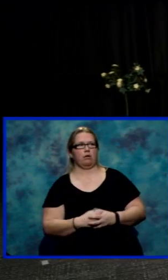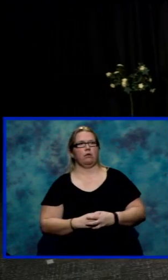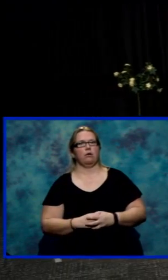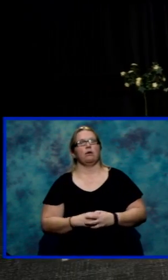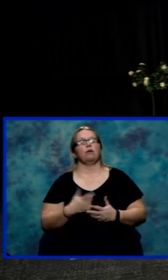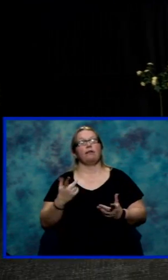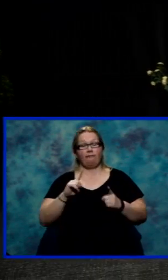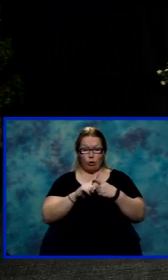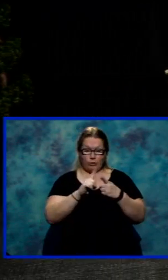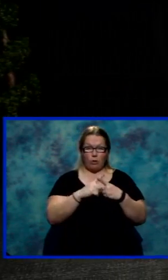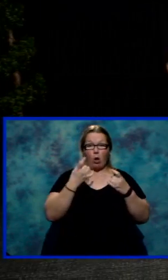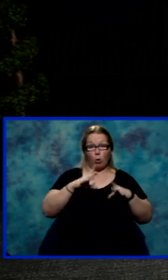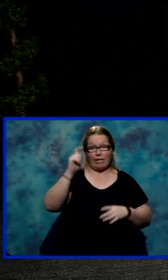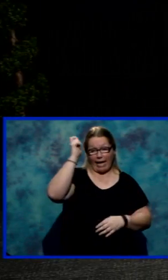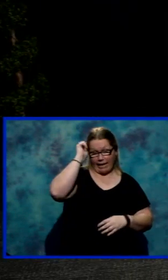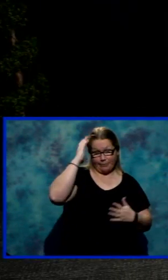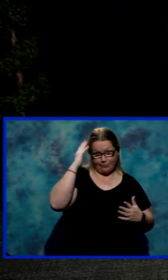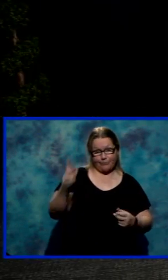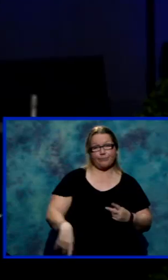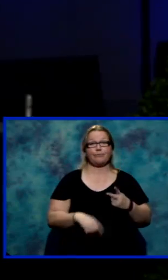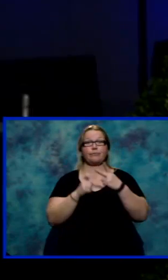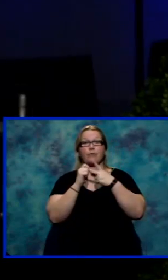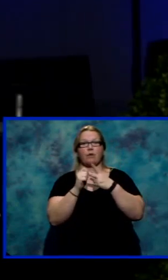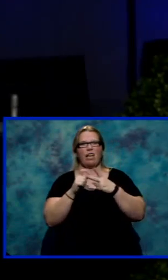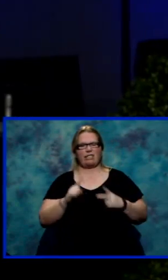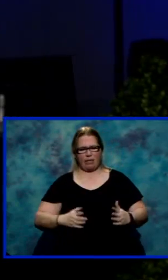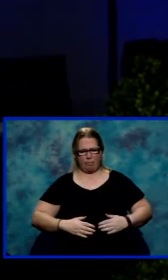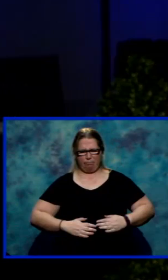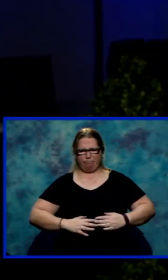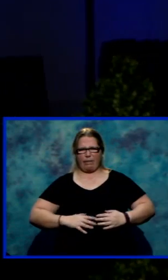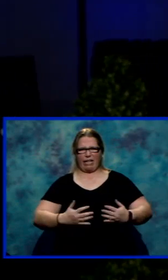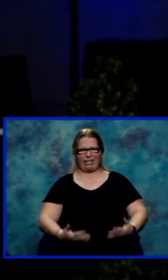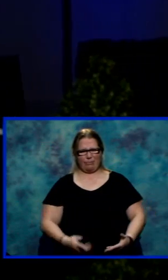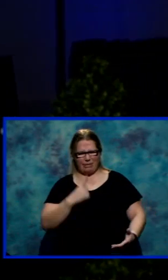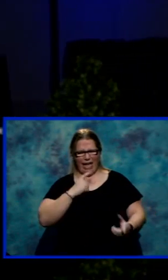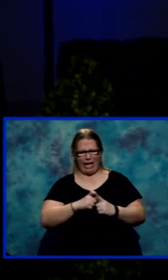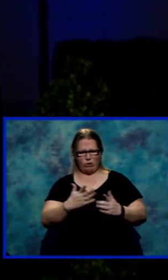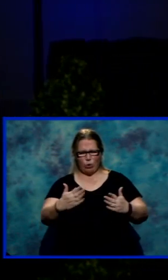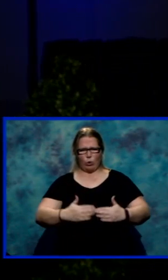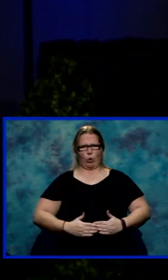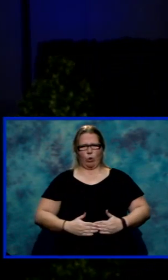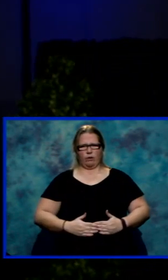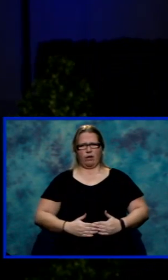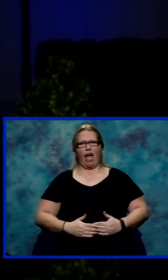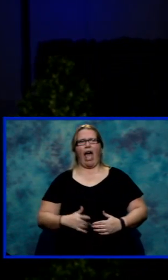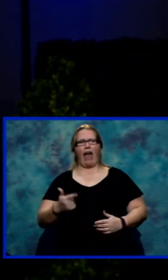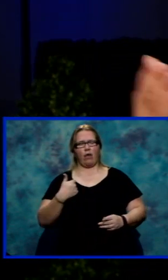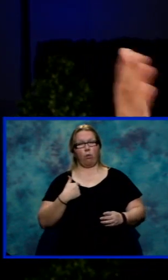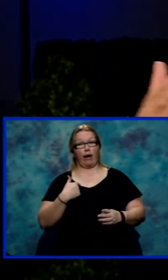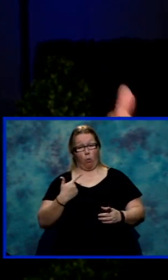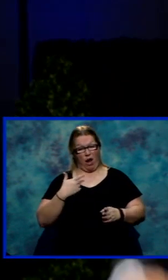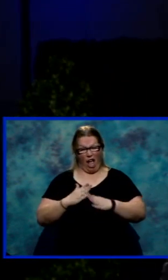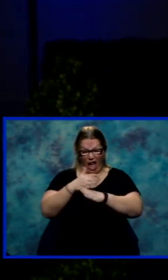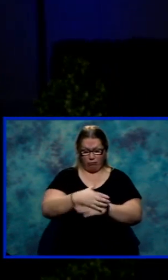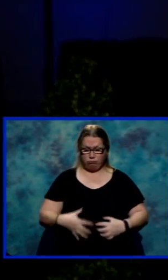hair. The second thing is that we start to get a belly. It's harder for us to get rid of the belly. And we work hard on getting this belly. There's some of